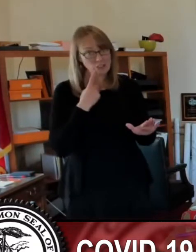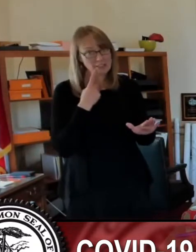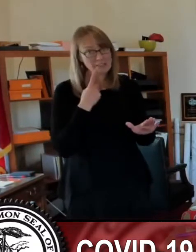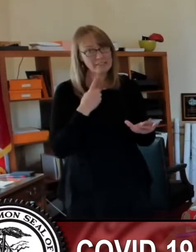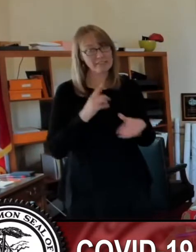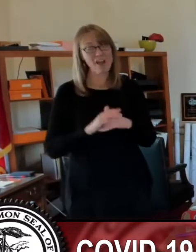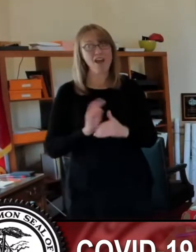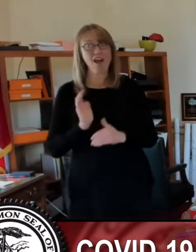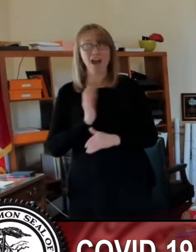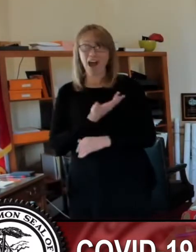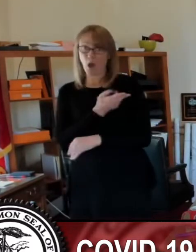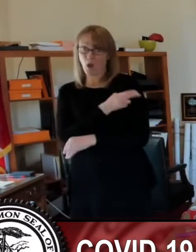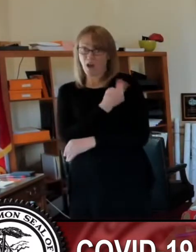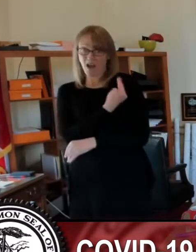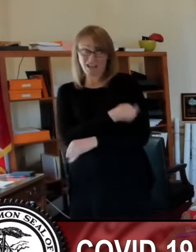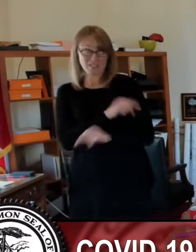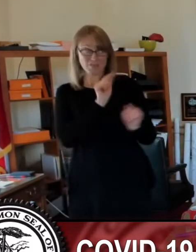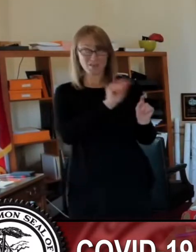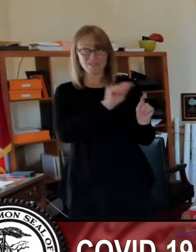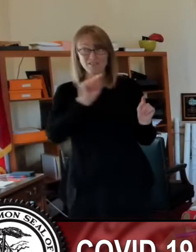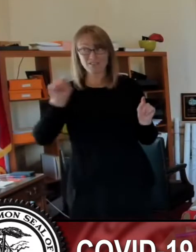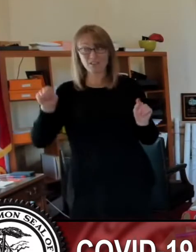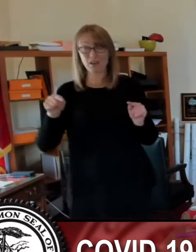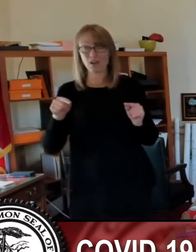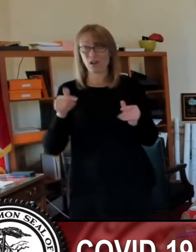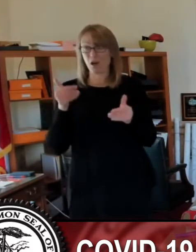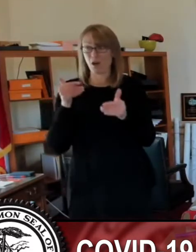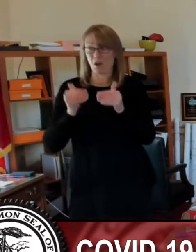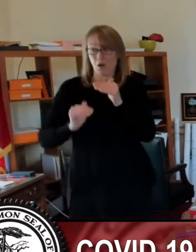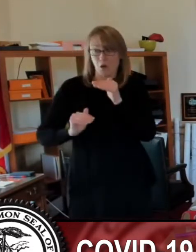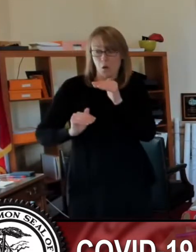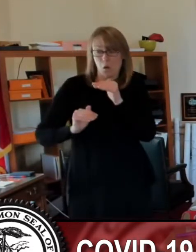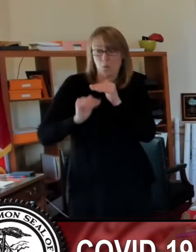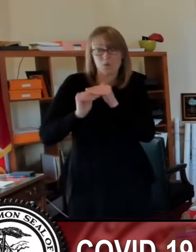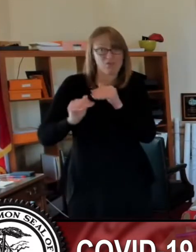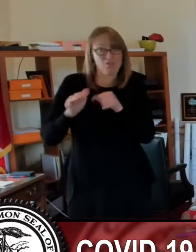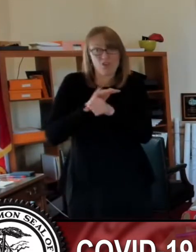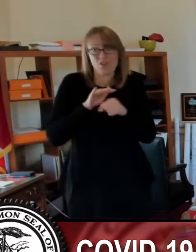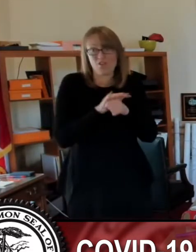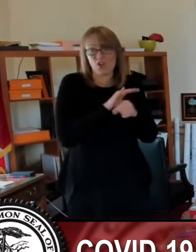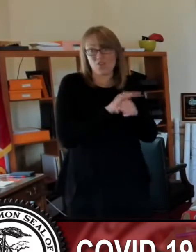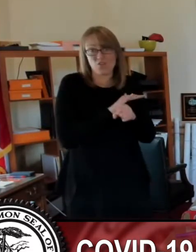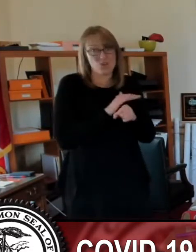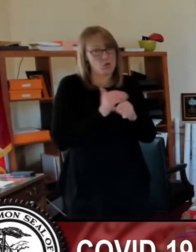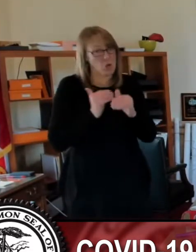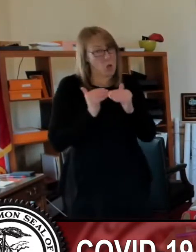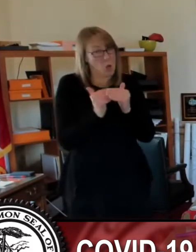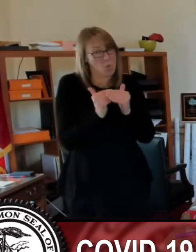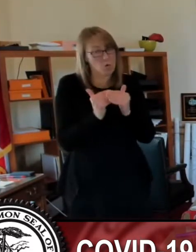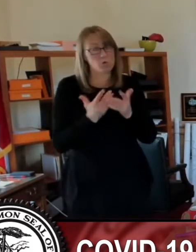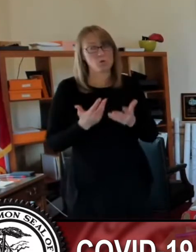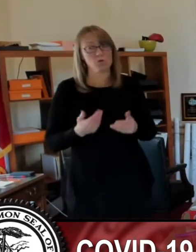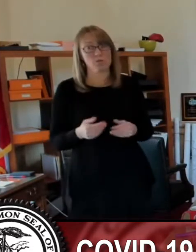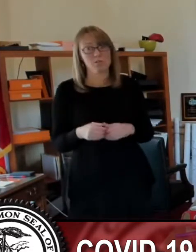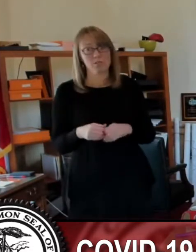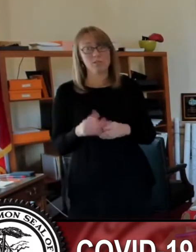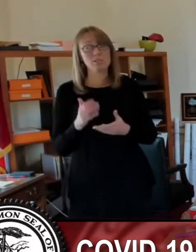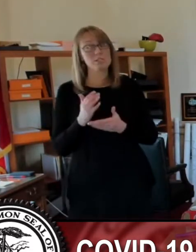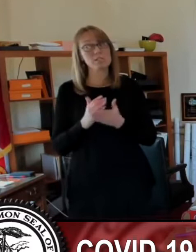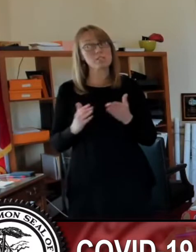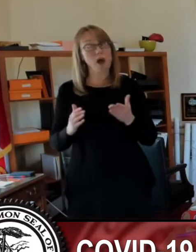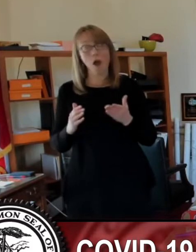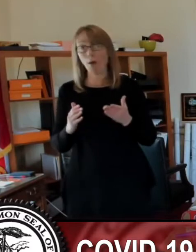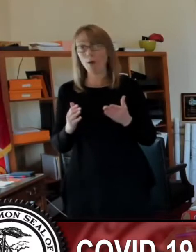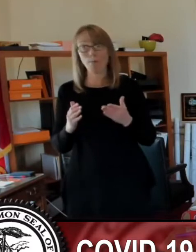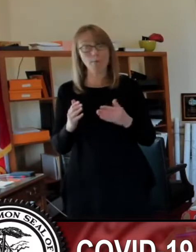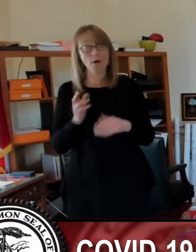are almost full, and they are not accepting, some are not accepting